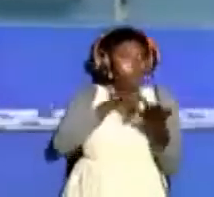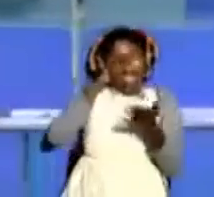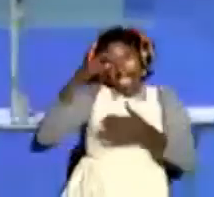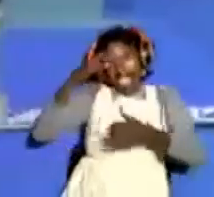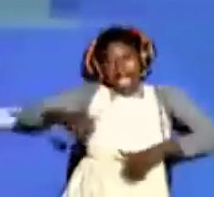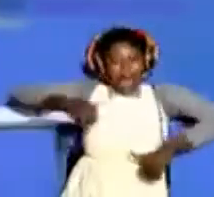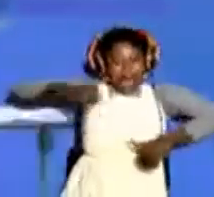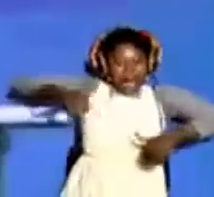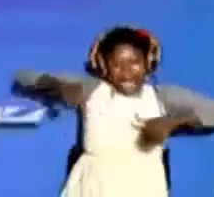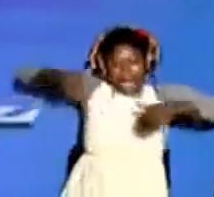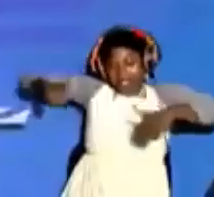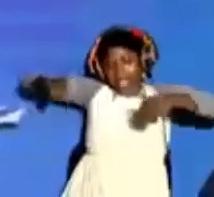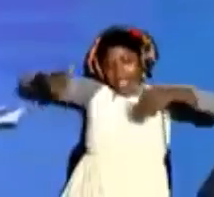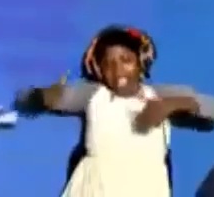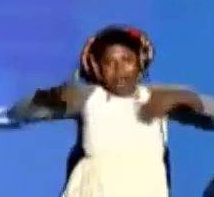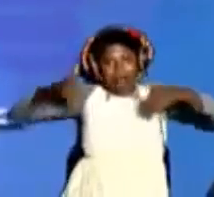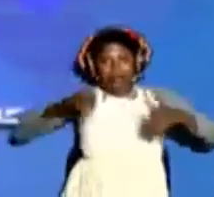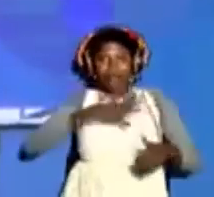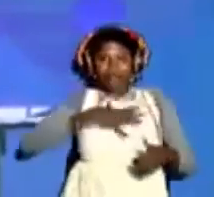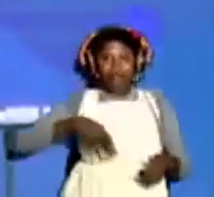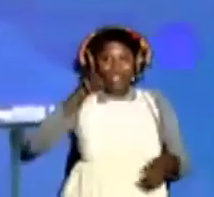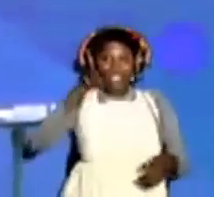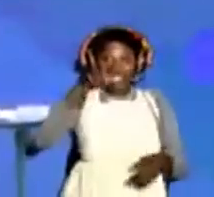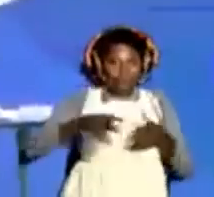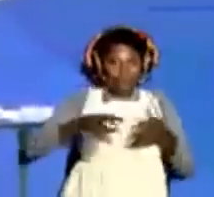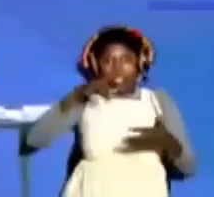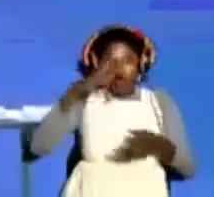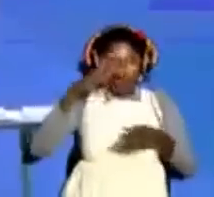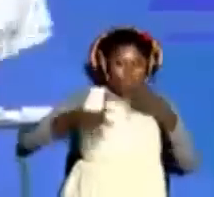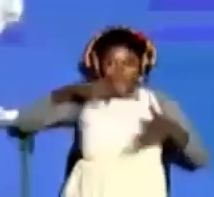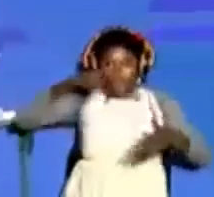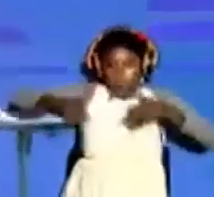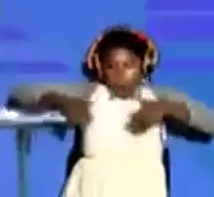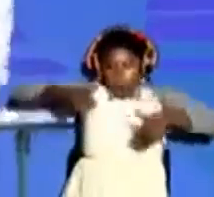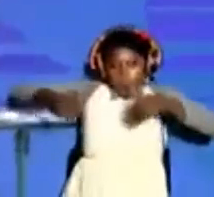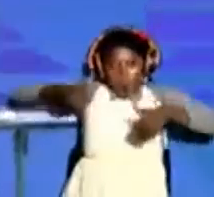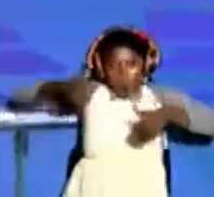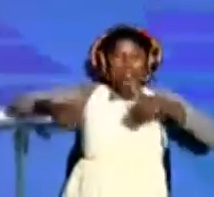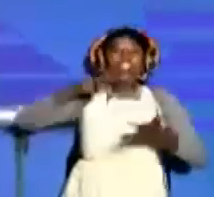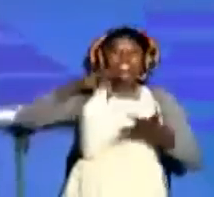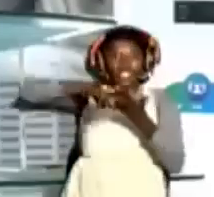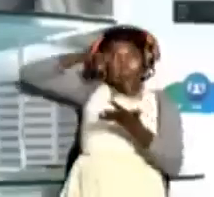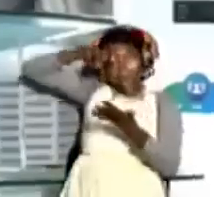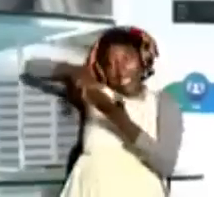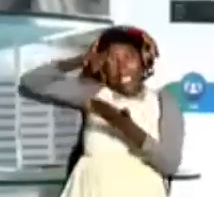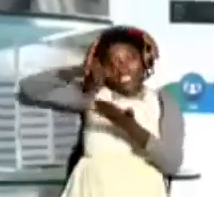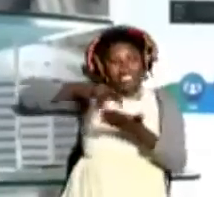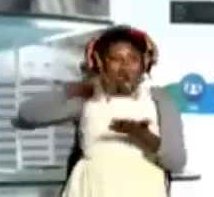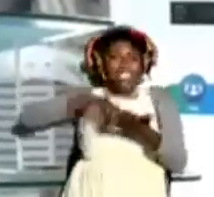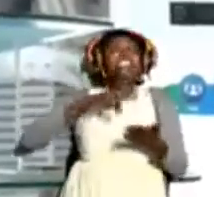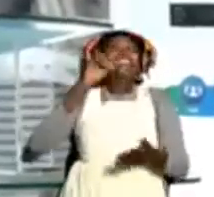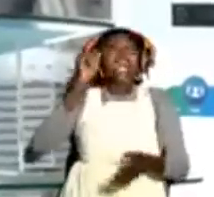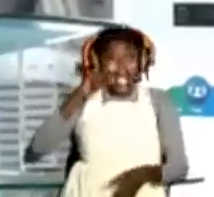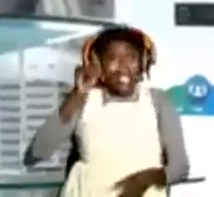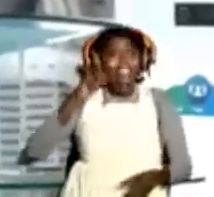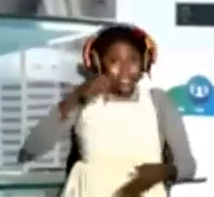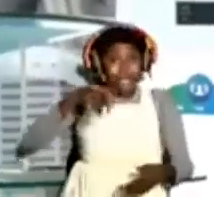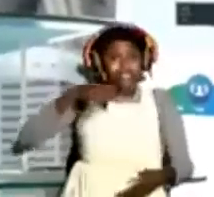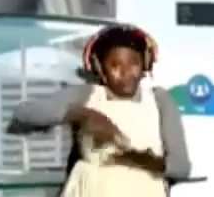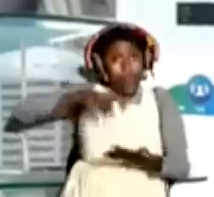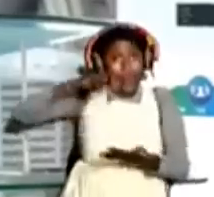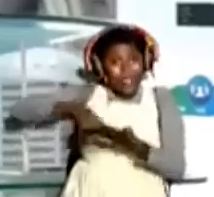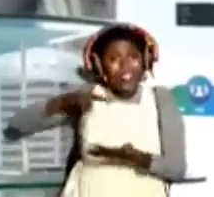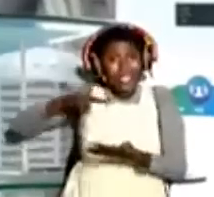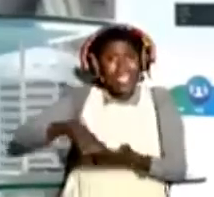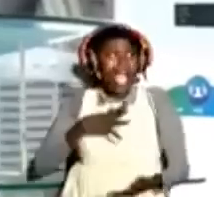know, sometimes when they are talking, you are on your toes. You are on your toes. You are jumping. You are jumping. He himself is jumping.